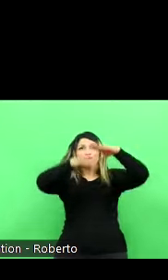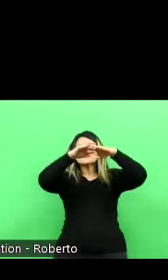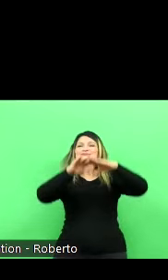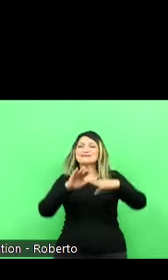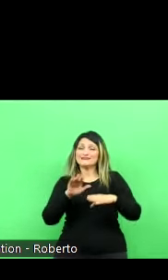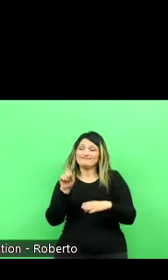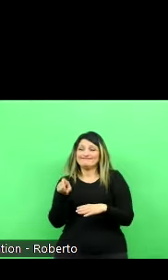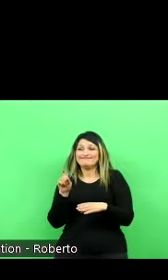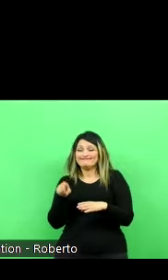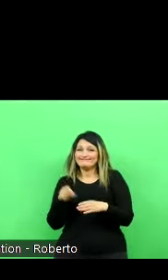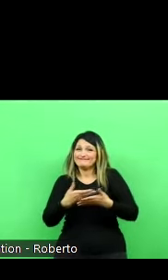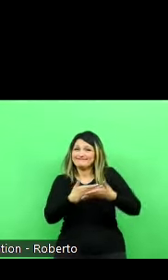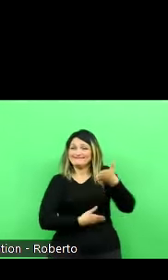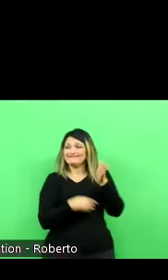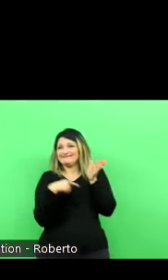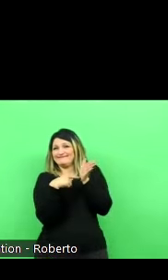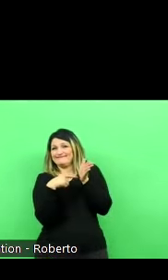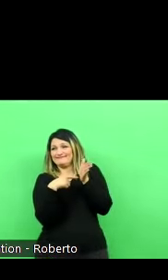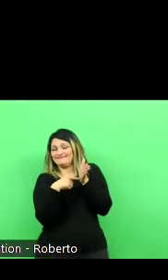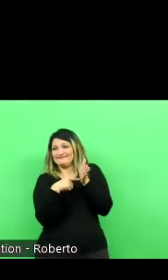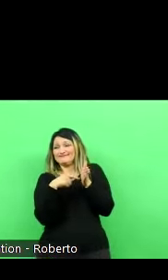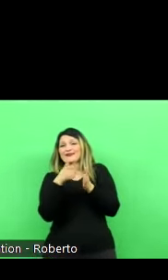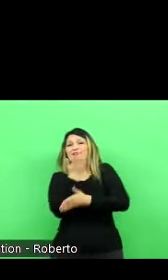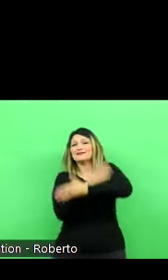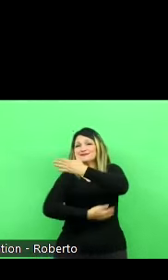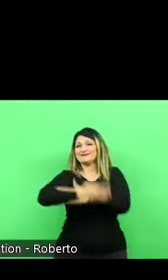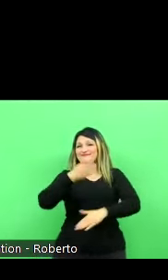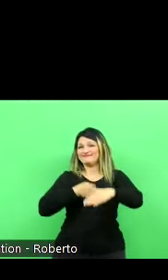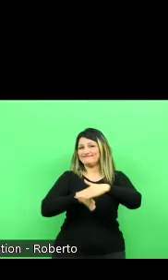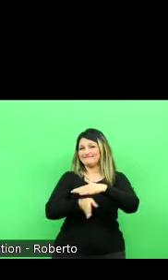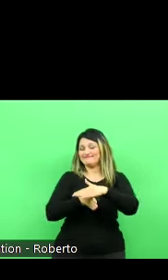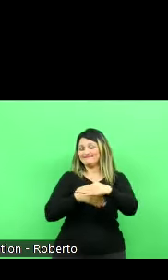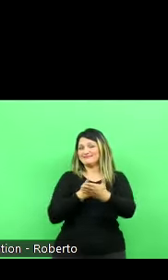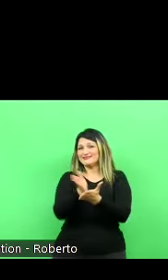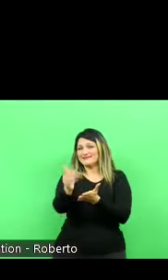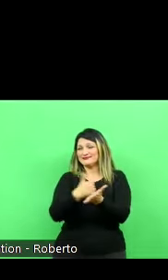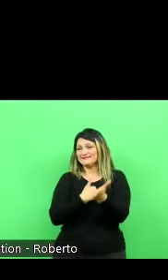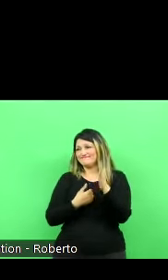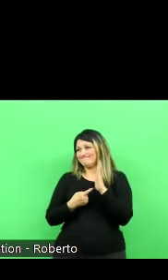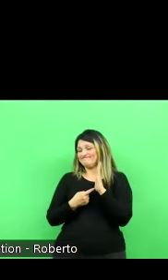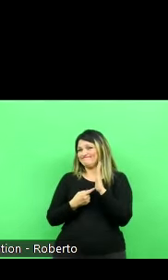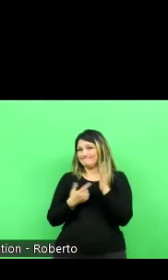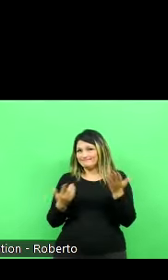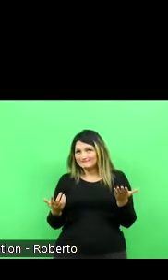development plan and vision, that we can understand that these measures have to be implemented immediately.